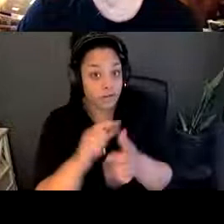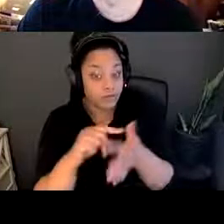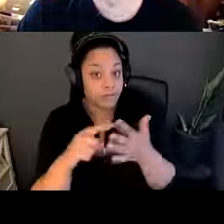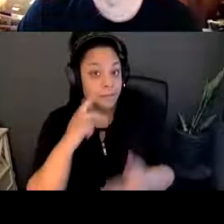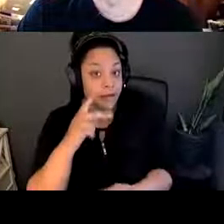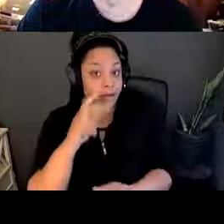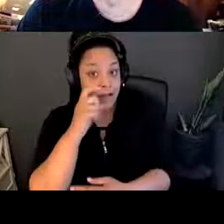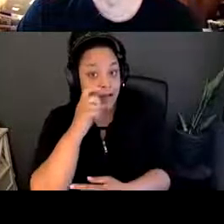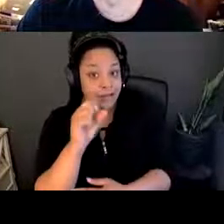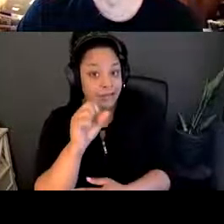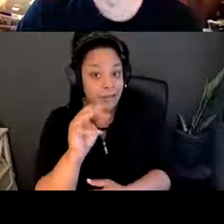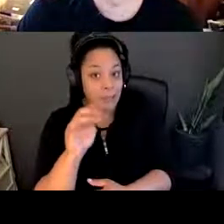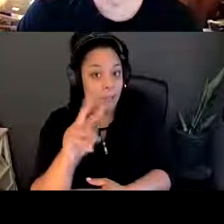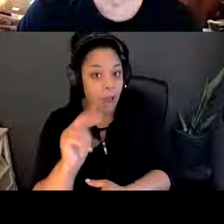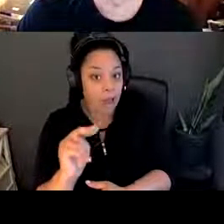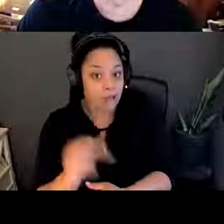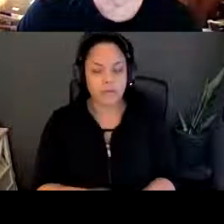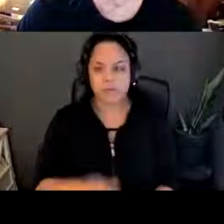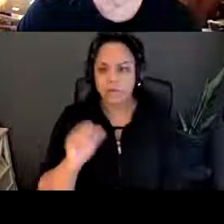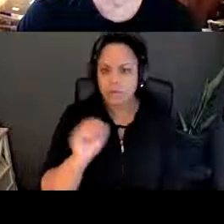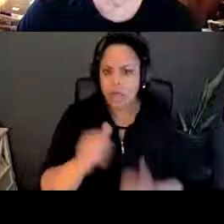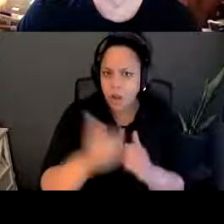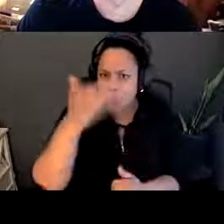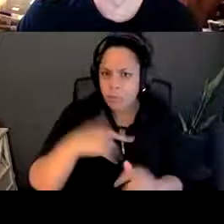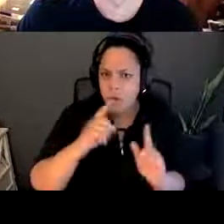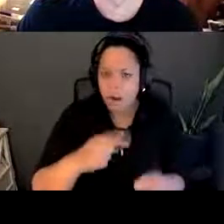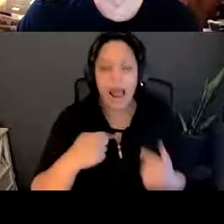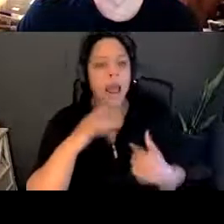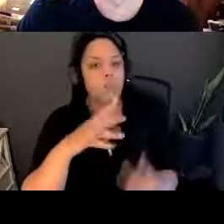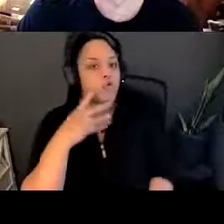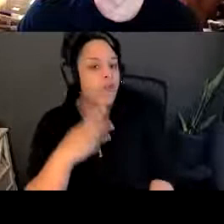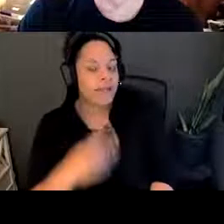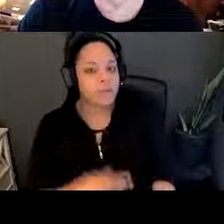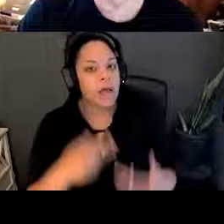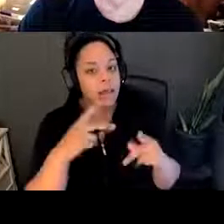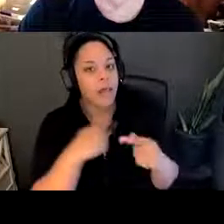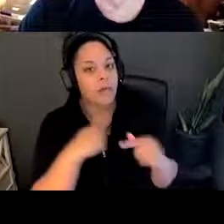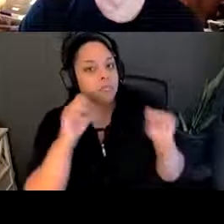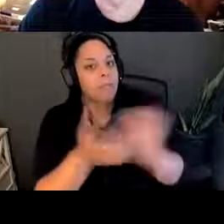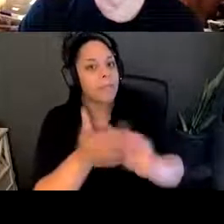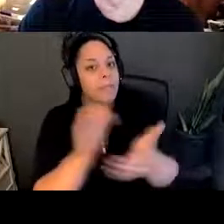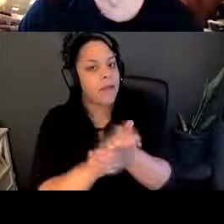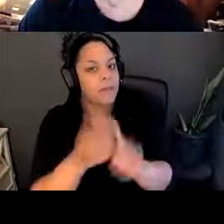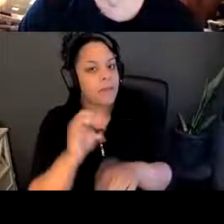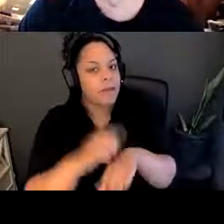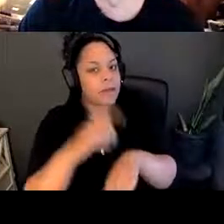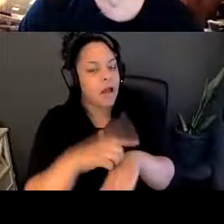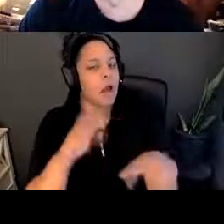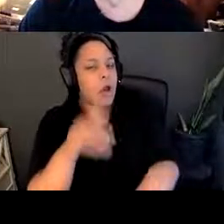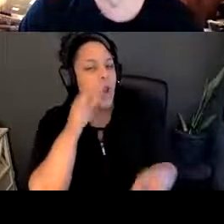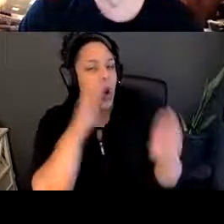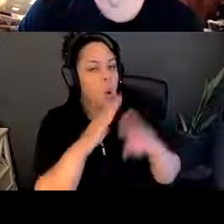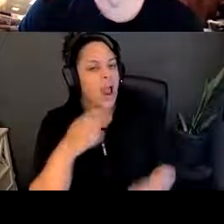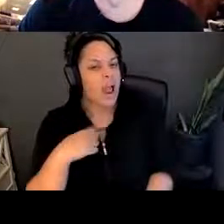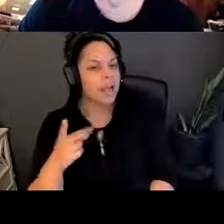on a sesame seed bun. Yeah, how did you... I'm your craving, Jonathan. Let us get a Big Mac at McDonald's. Don't worry, I DVR'd